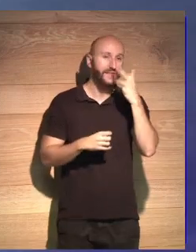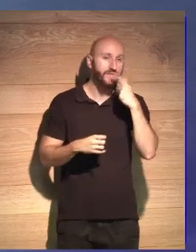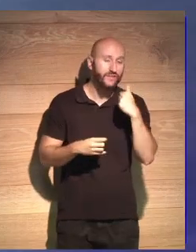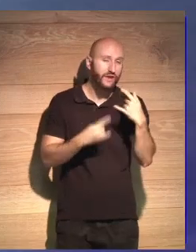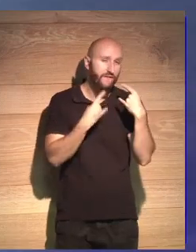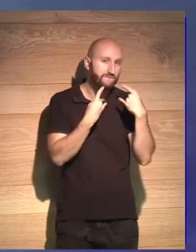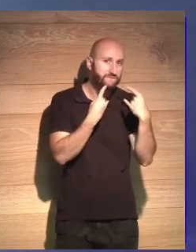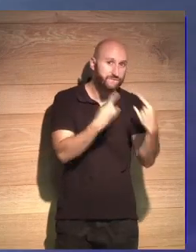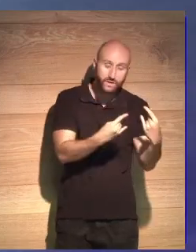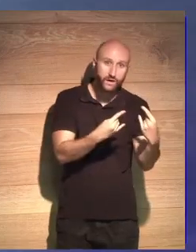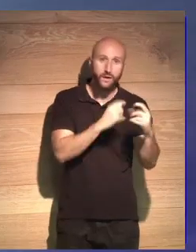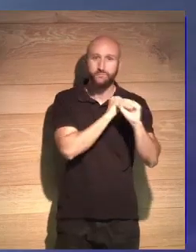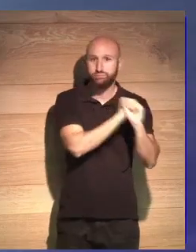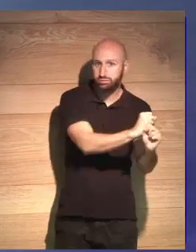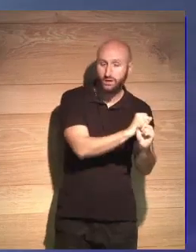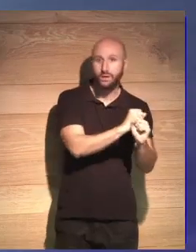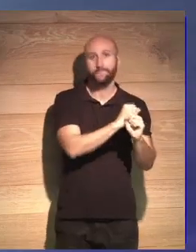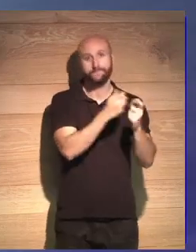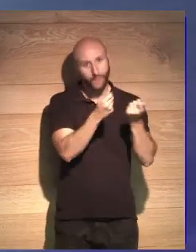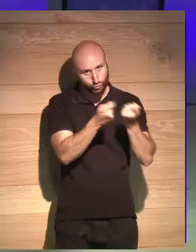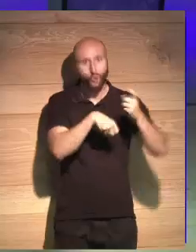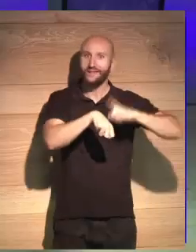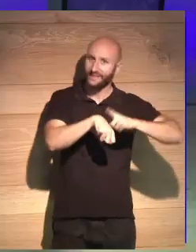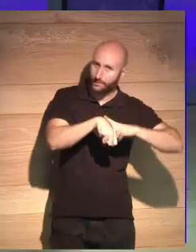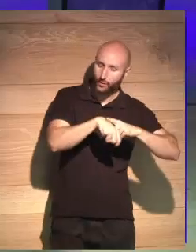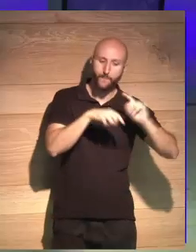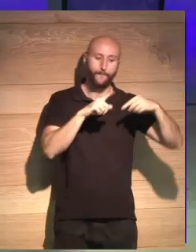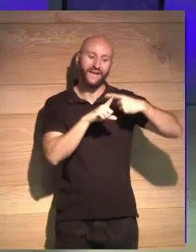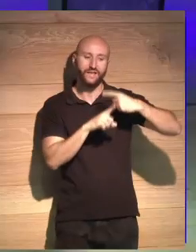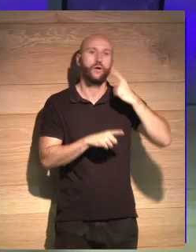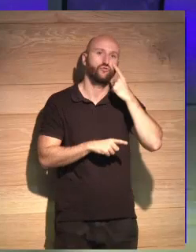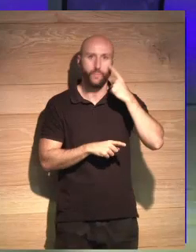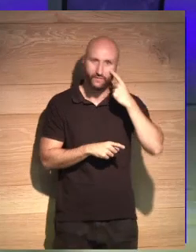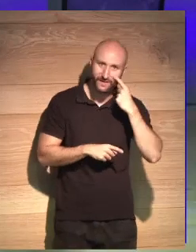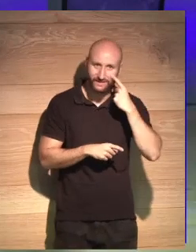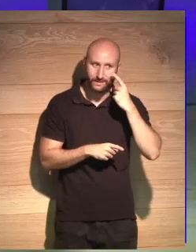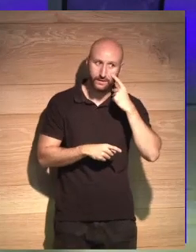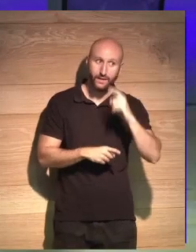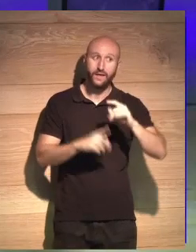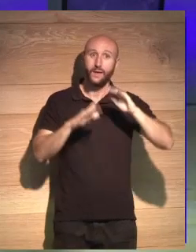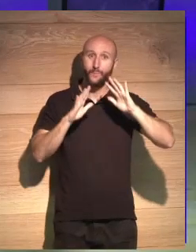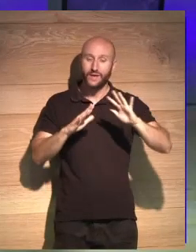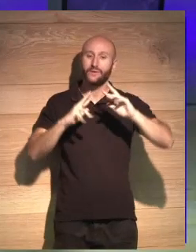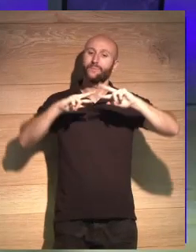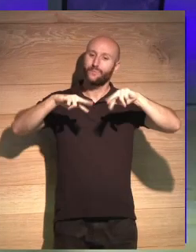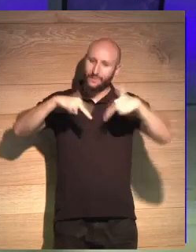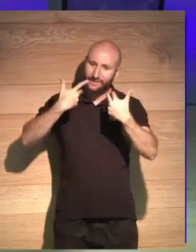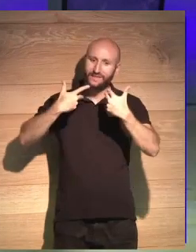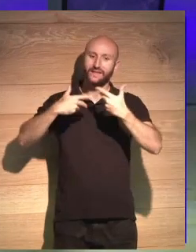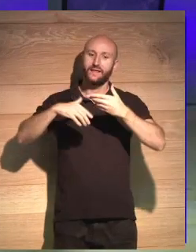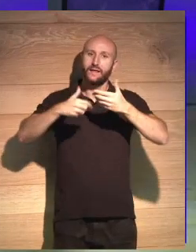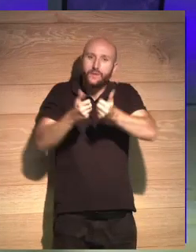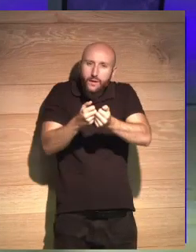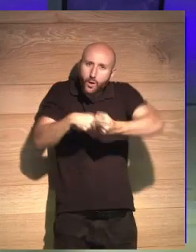reward system of the brain. So we have to be careful with parental control, control of the time that we